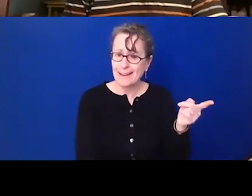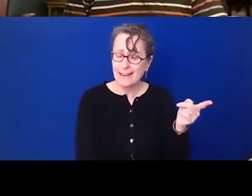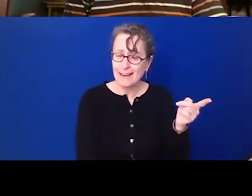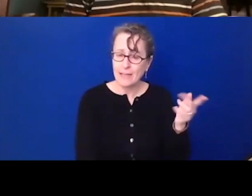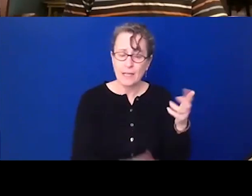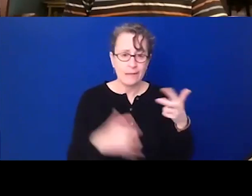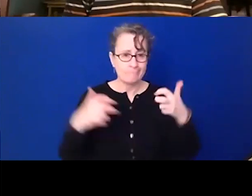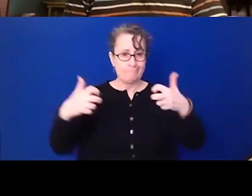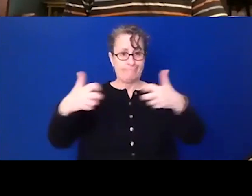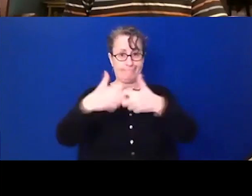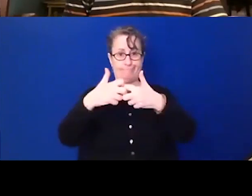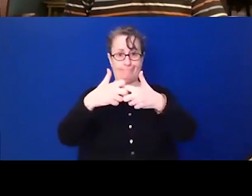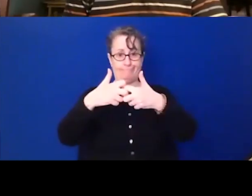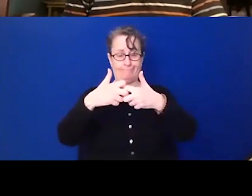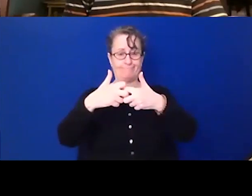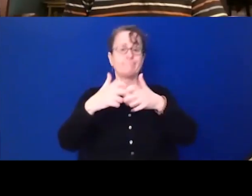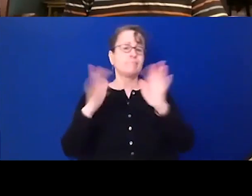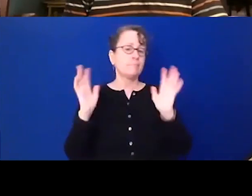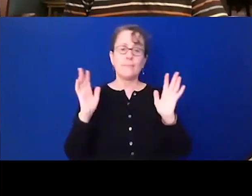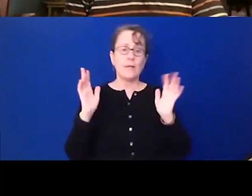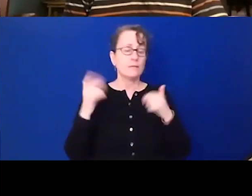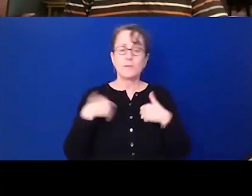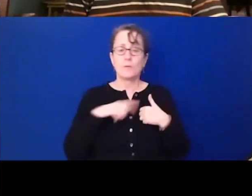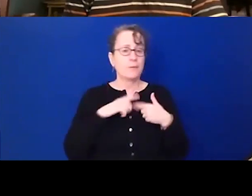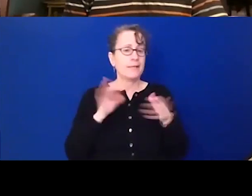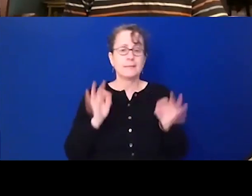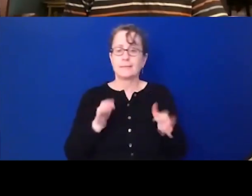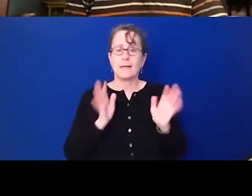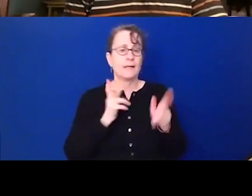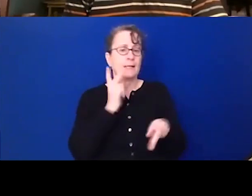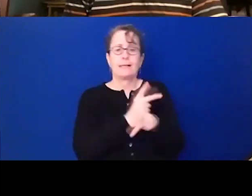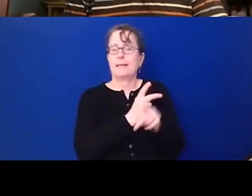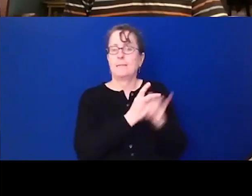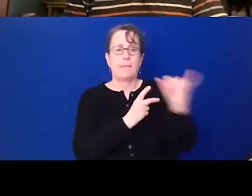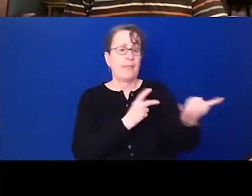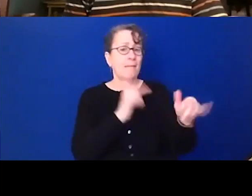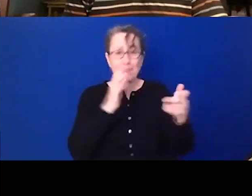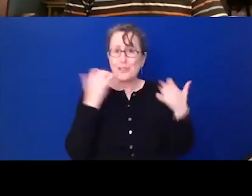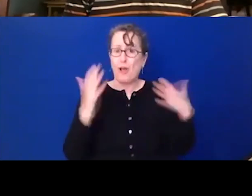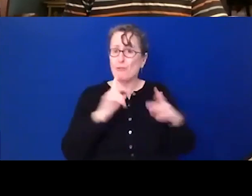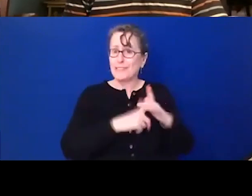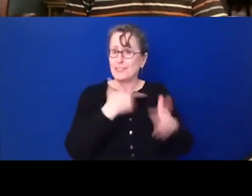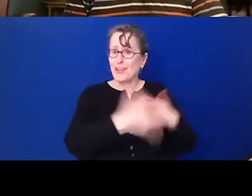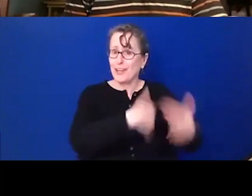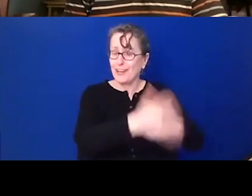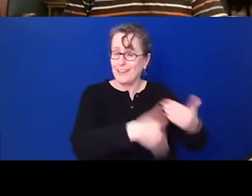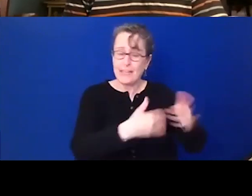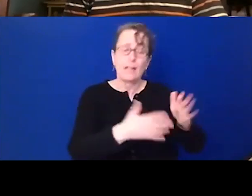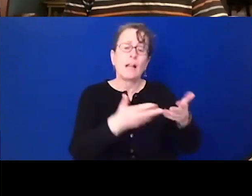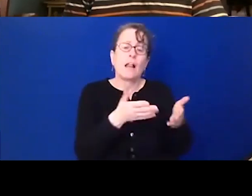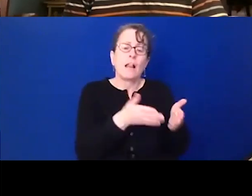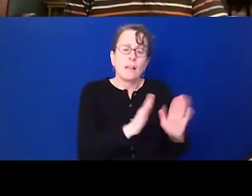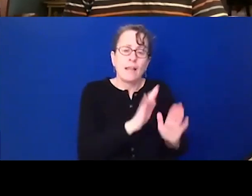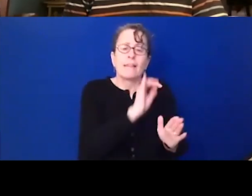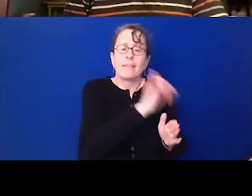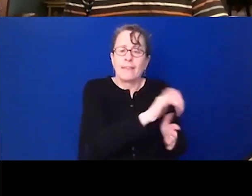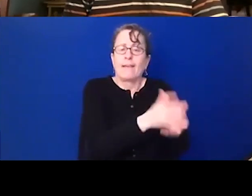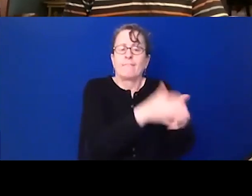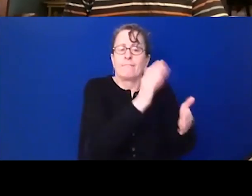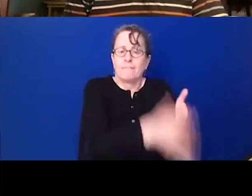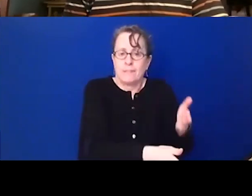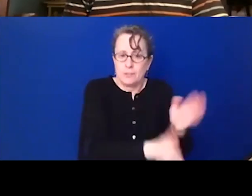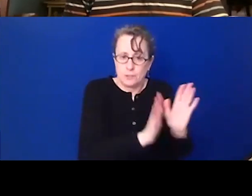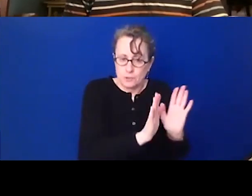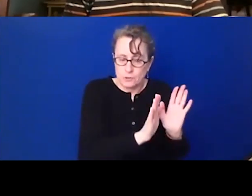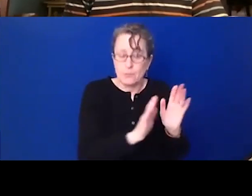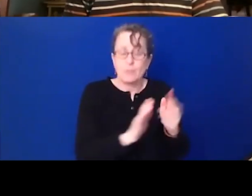piece will be completed here in the next couple of weeks. And it, the broader body of work there that needs to be done at the transportation center will be something